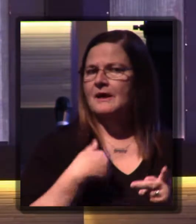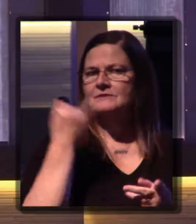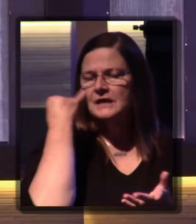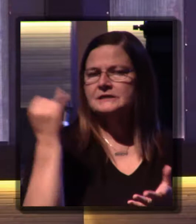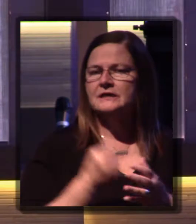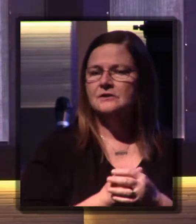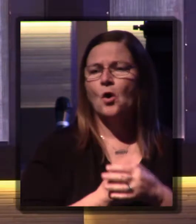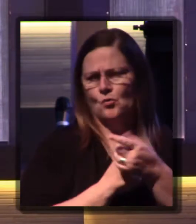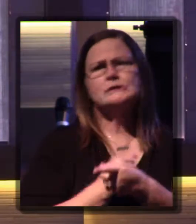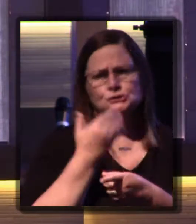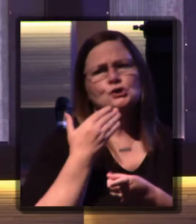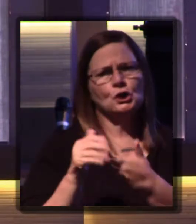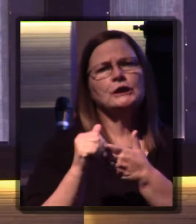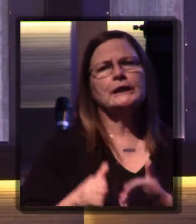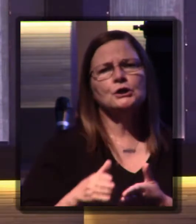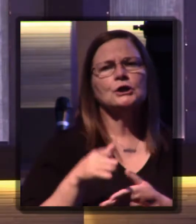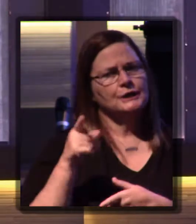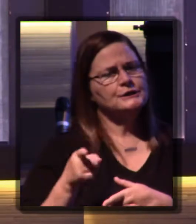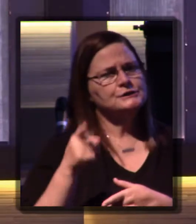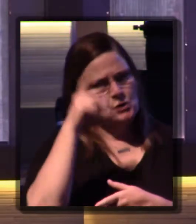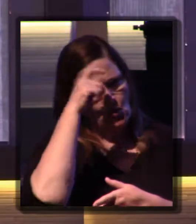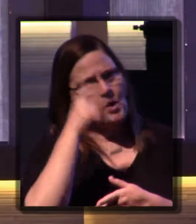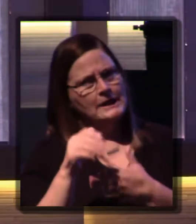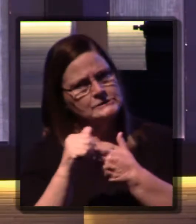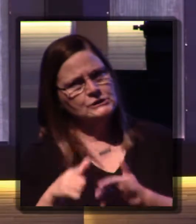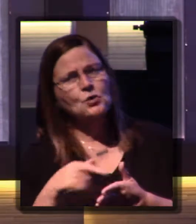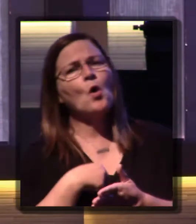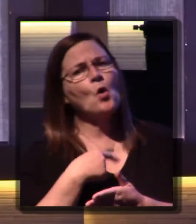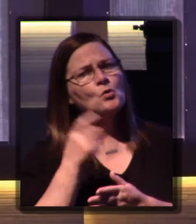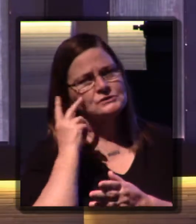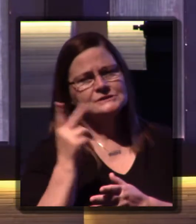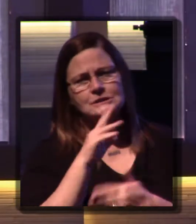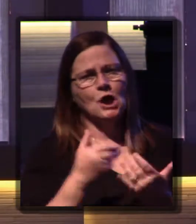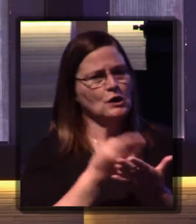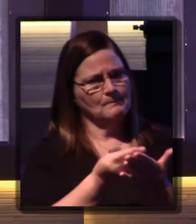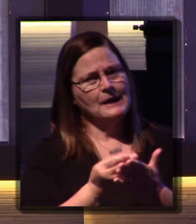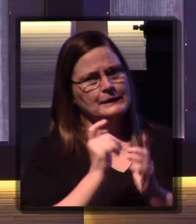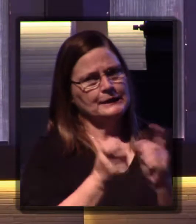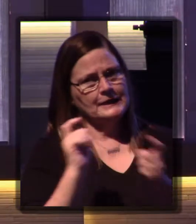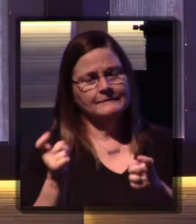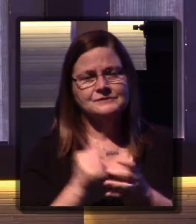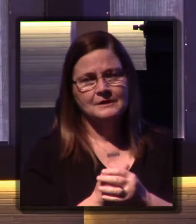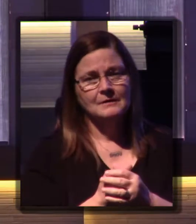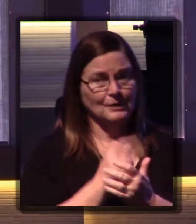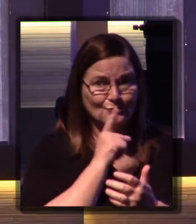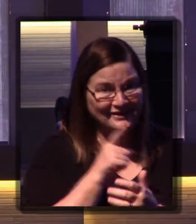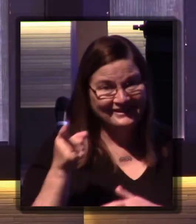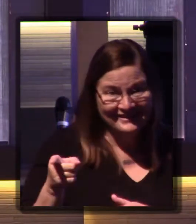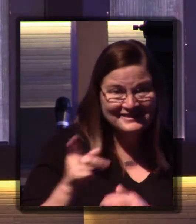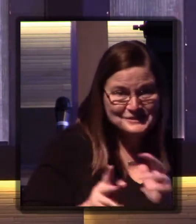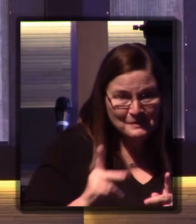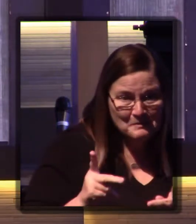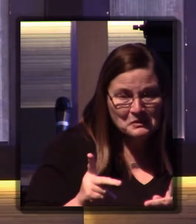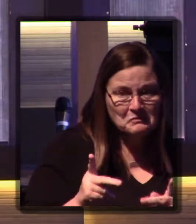this idea that, oh, he's a good leader. He's a wise guy. Oh, look at all the money he gives. And really, these are